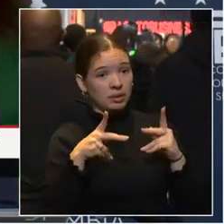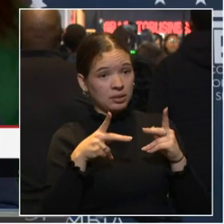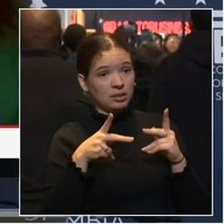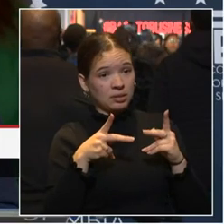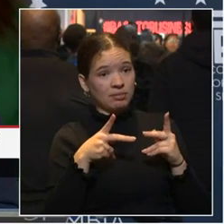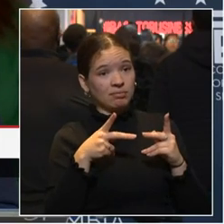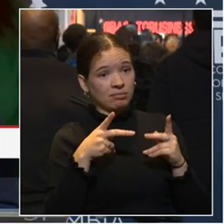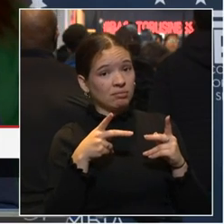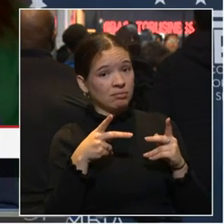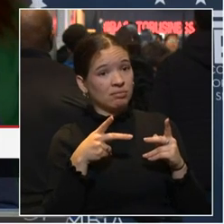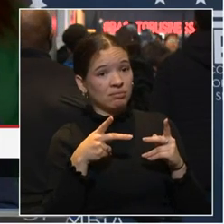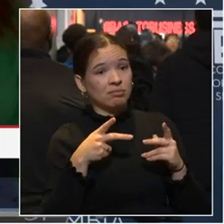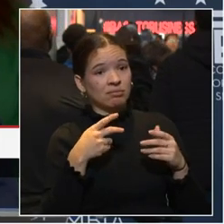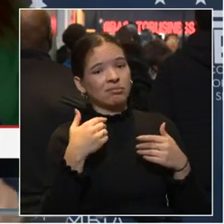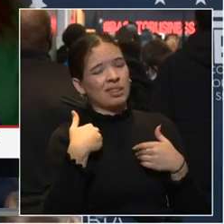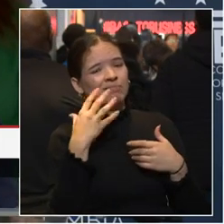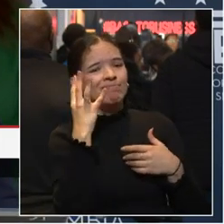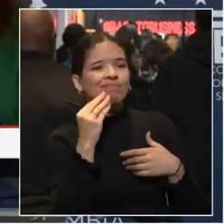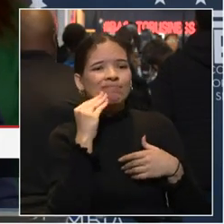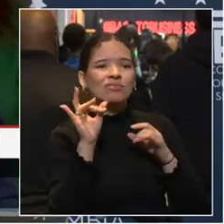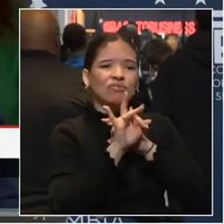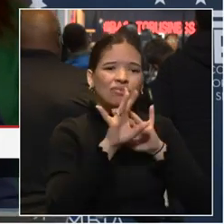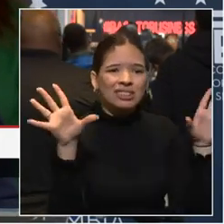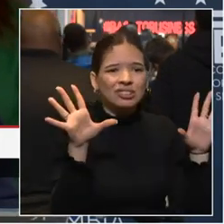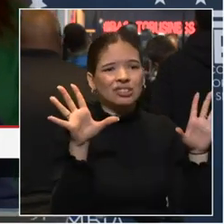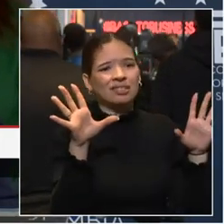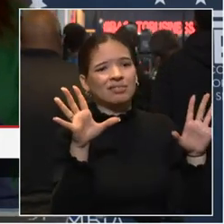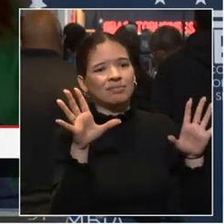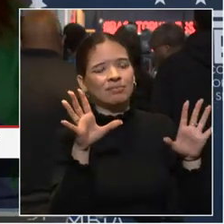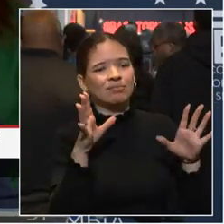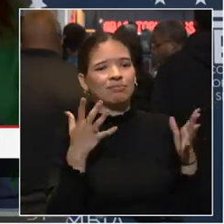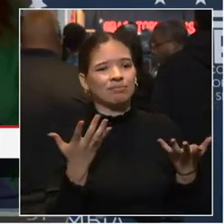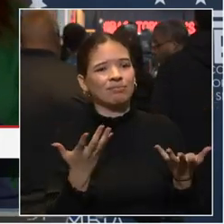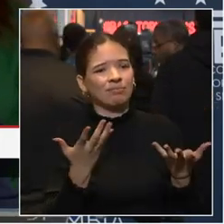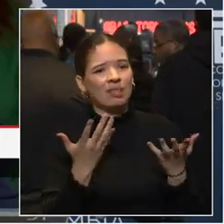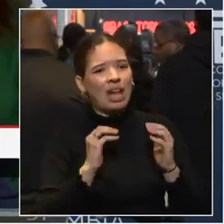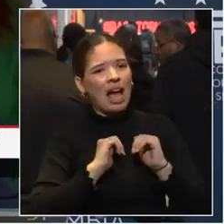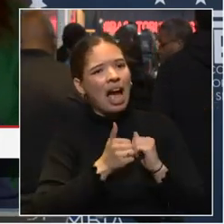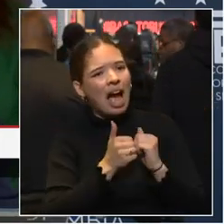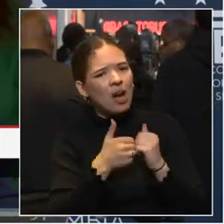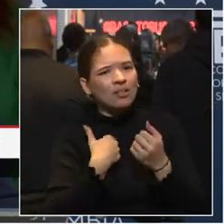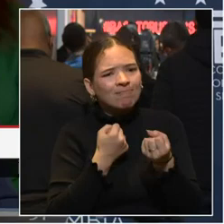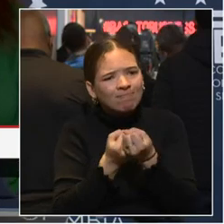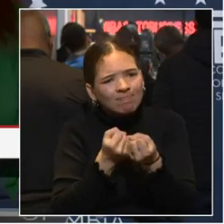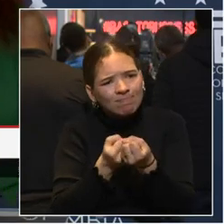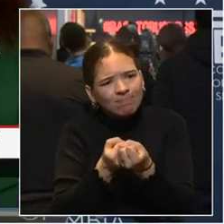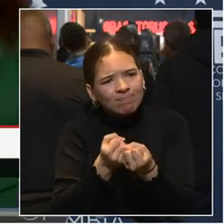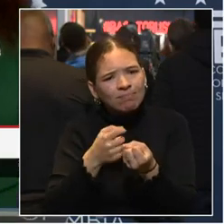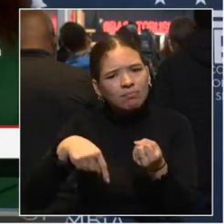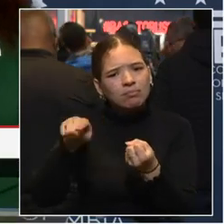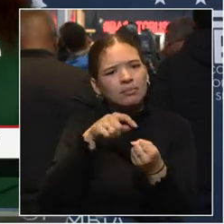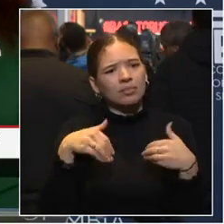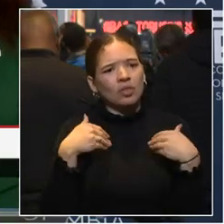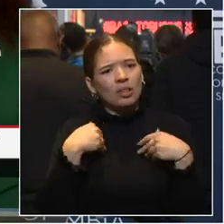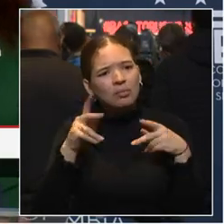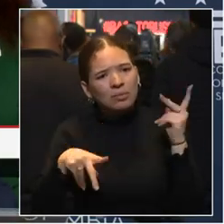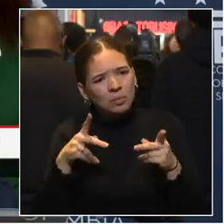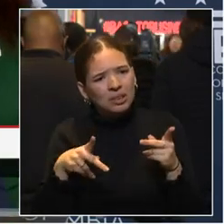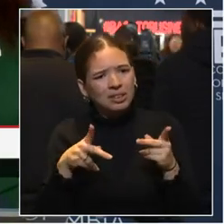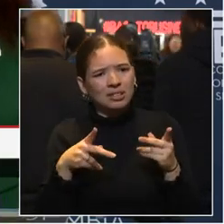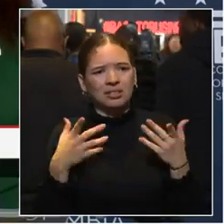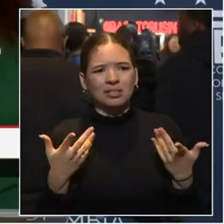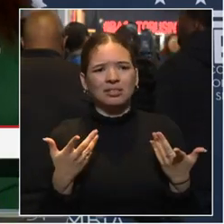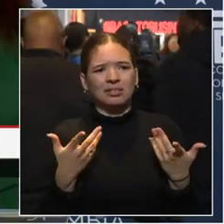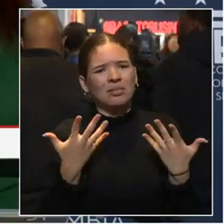of violence. So anytime I talk about how we're pouring into young people, we of course want to